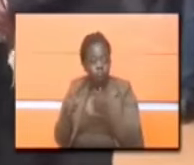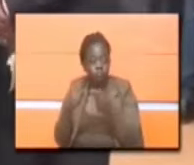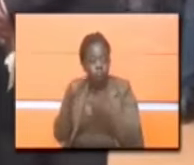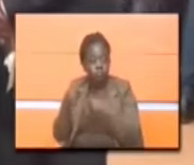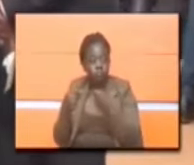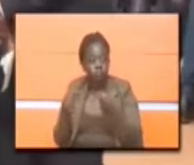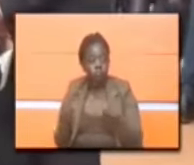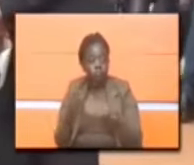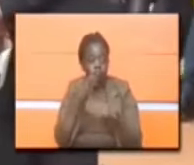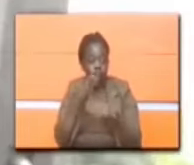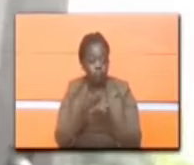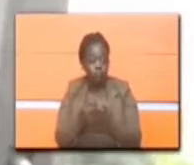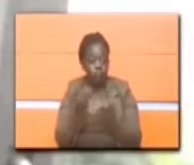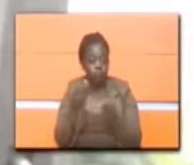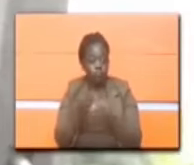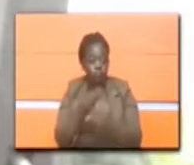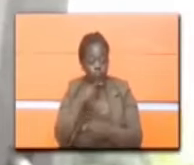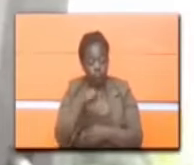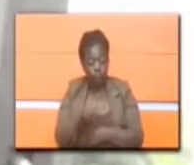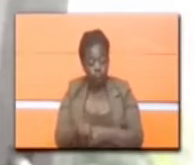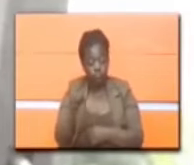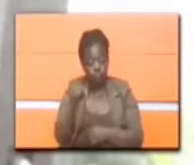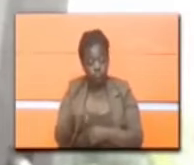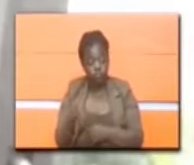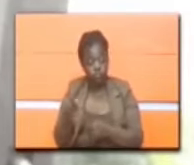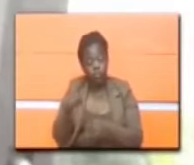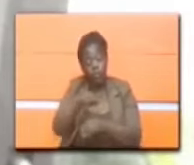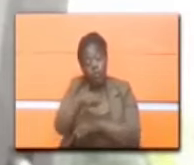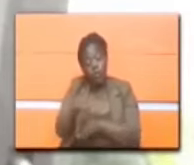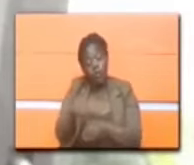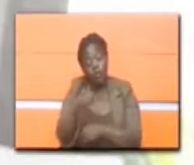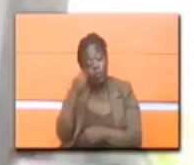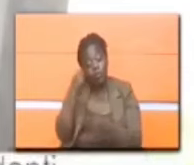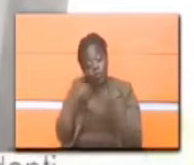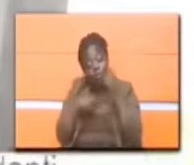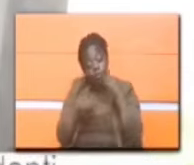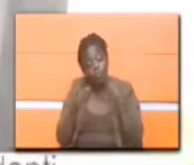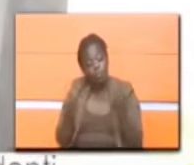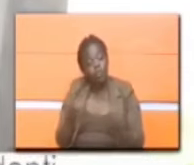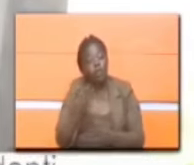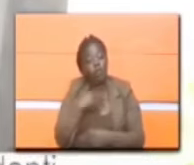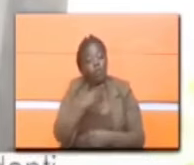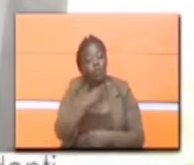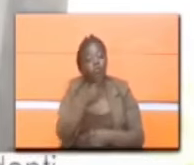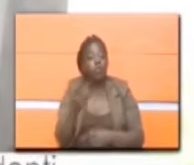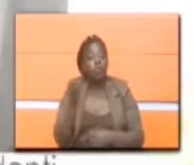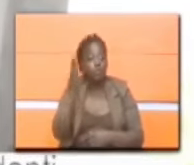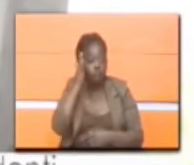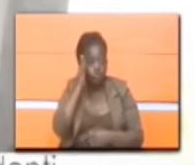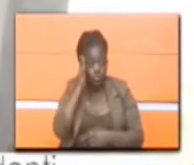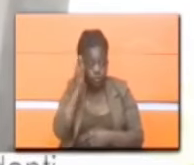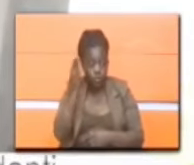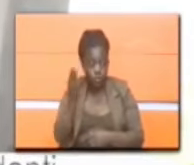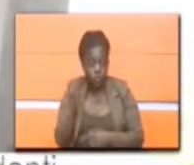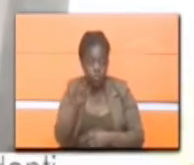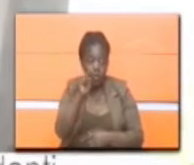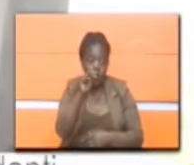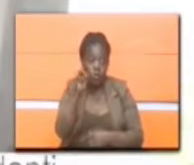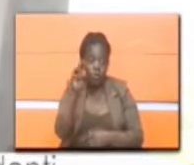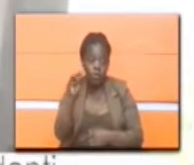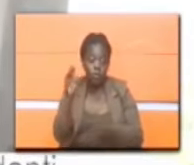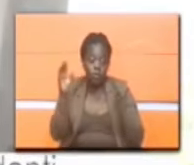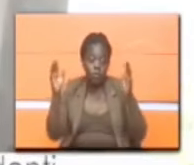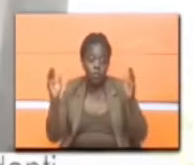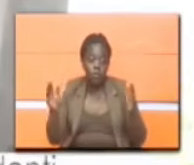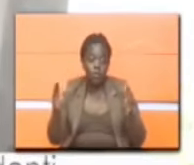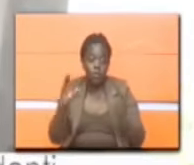maaso omukululo gwa kitaabwe. In this hour of grief, I want you to know that the NRM is a